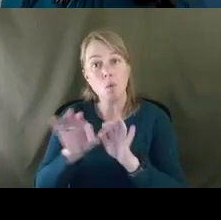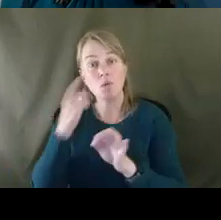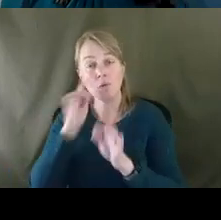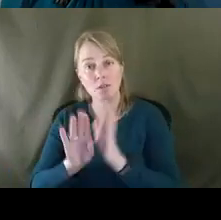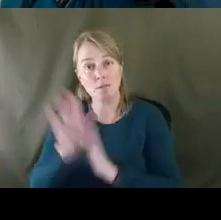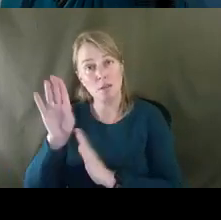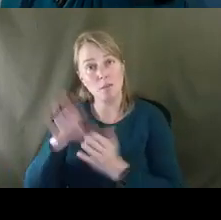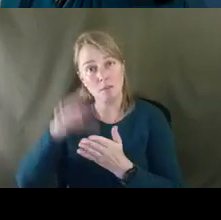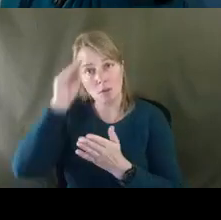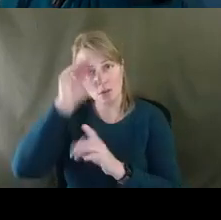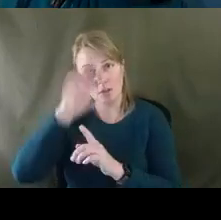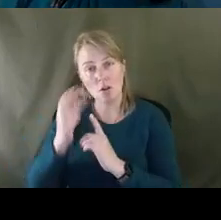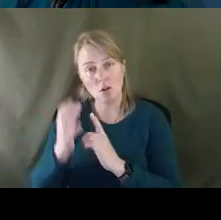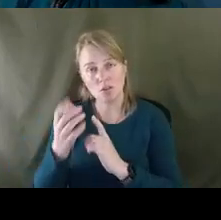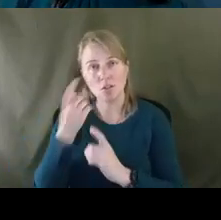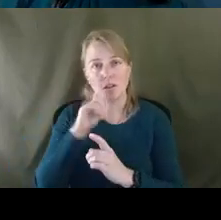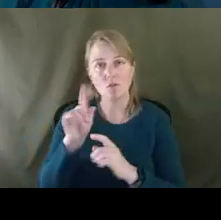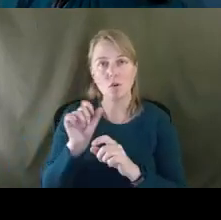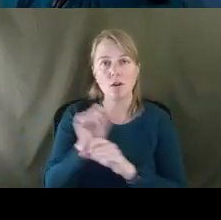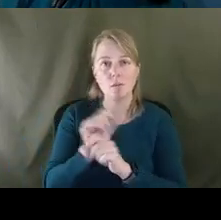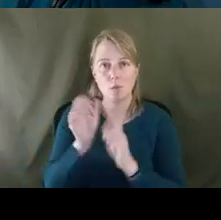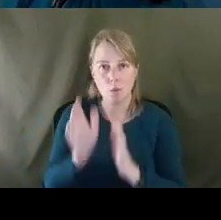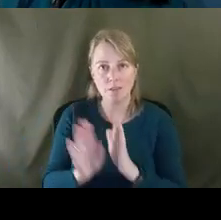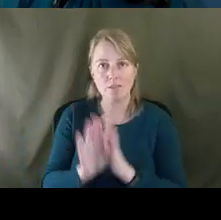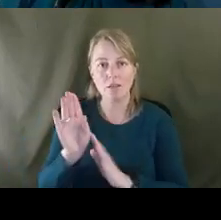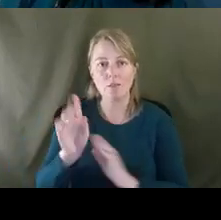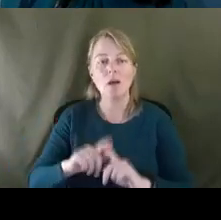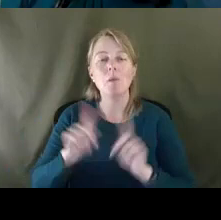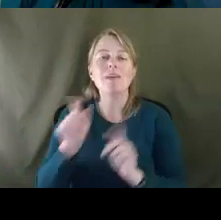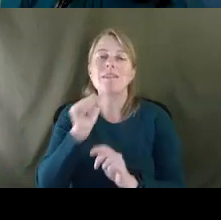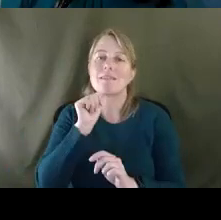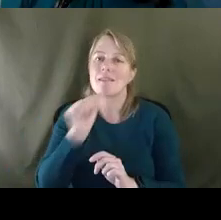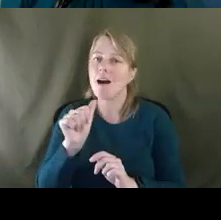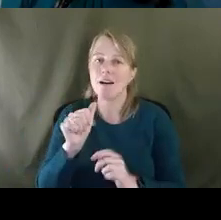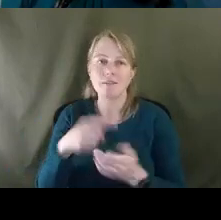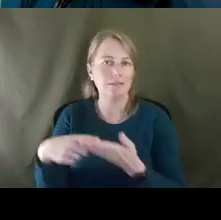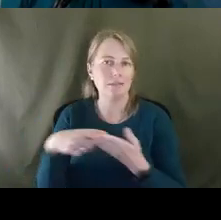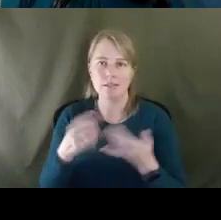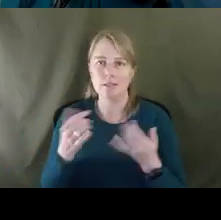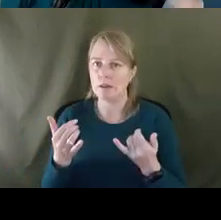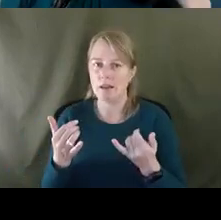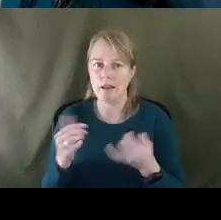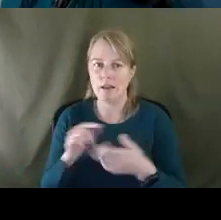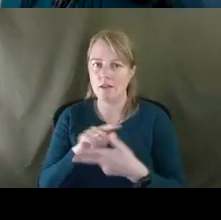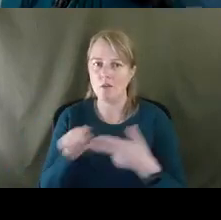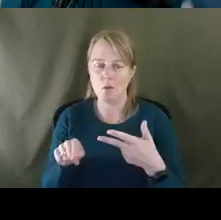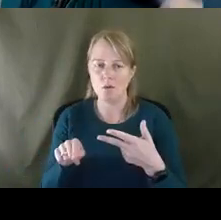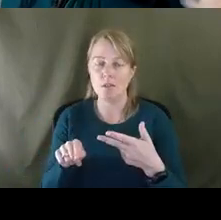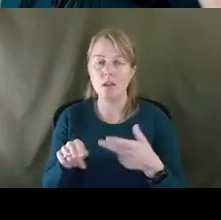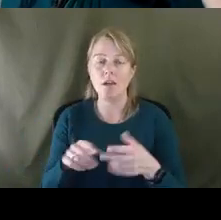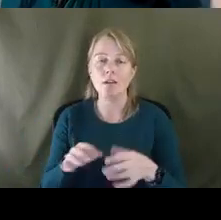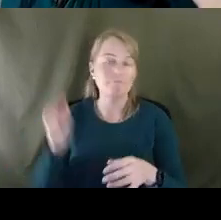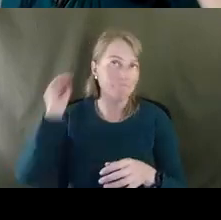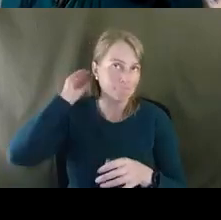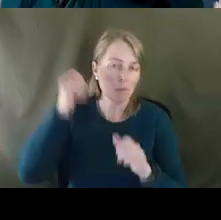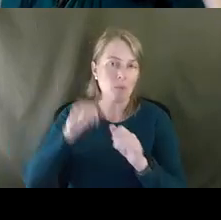learning culture and for employee development, but they are not what we will be discussing today. So go ahead and keep in mind that we're talking